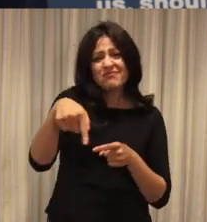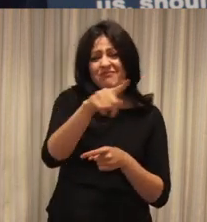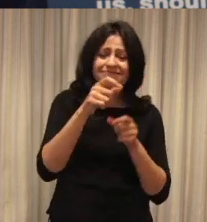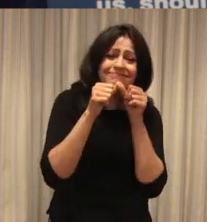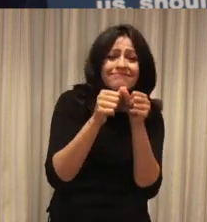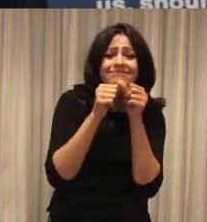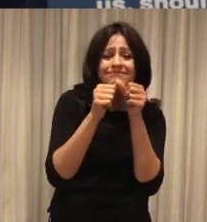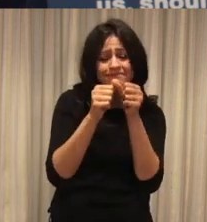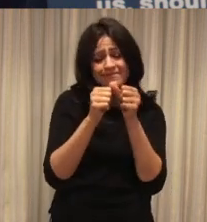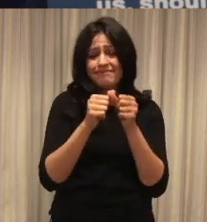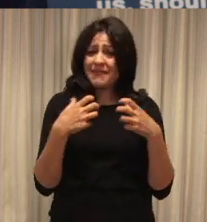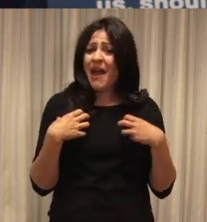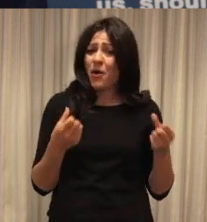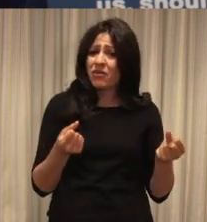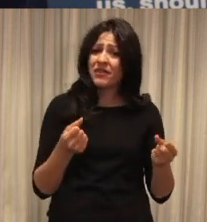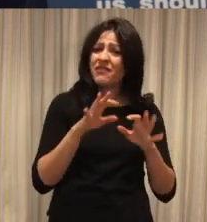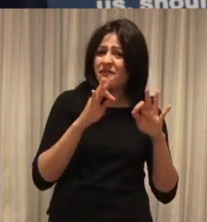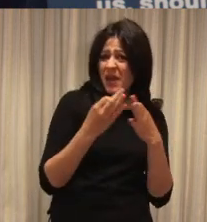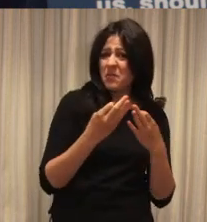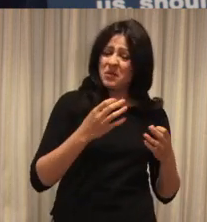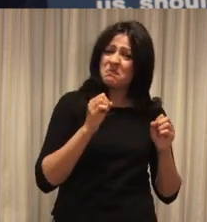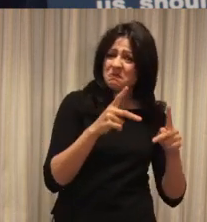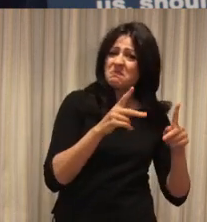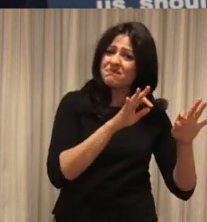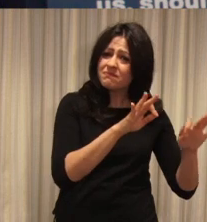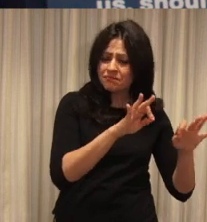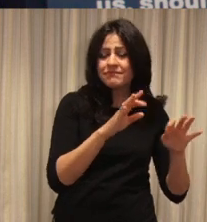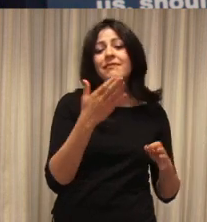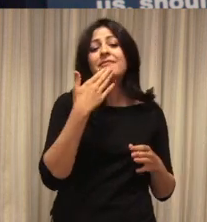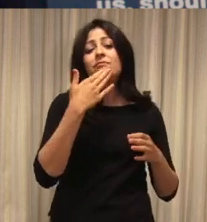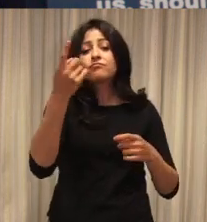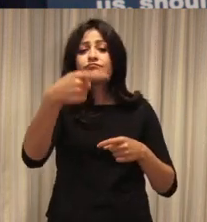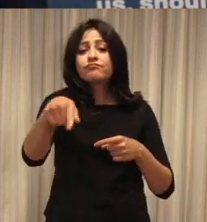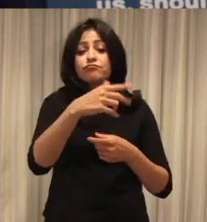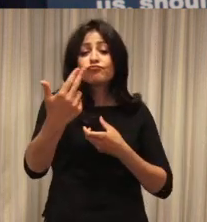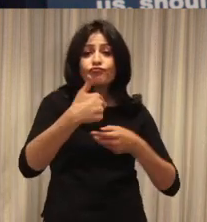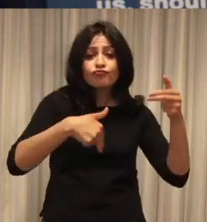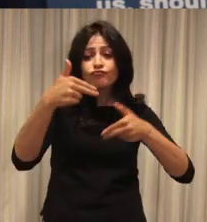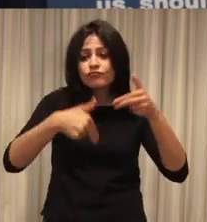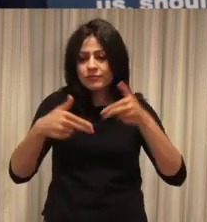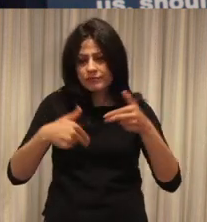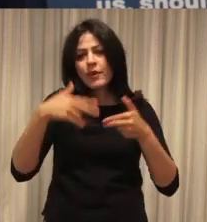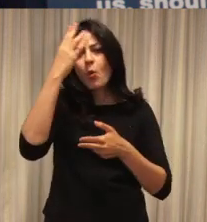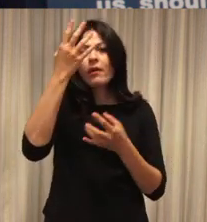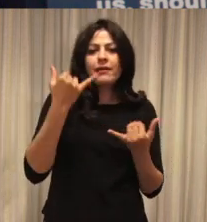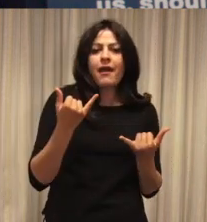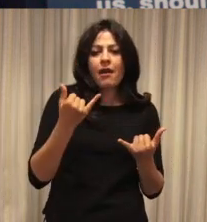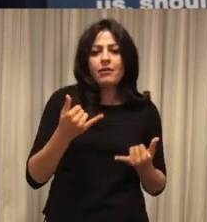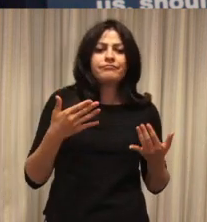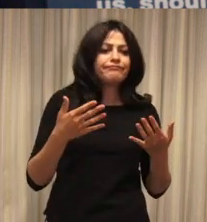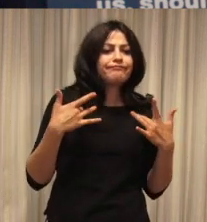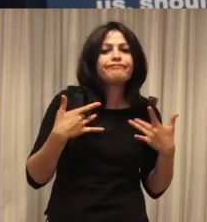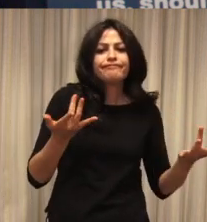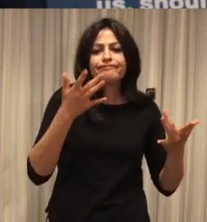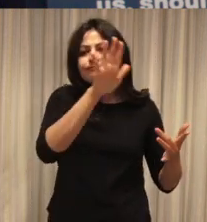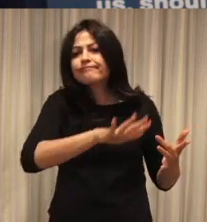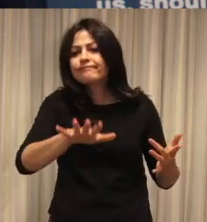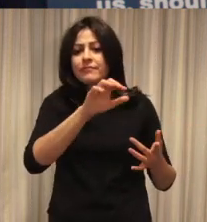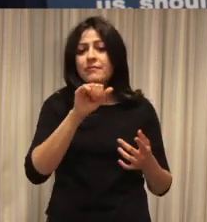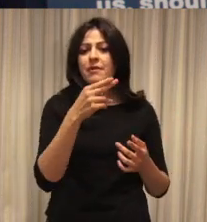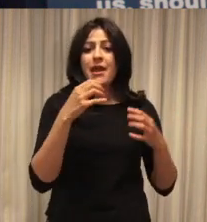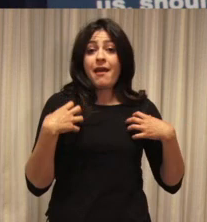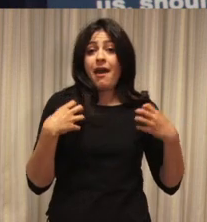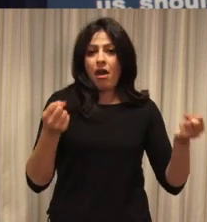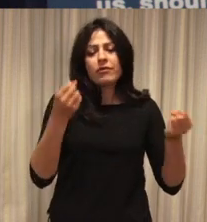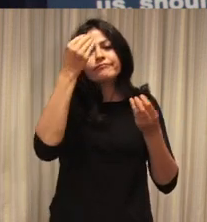here. Thanks for joining us, and we are going to have some updates on the public health situation, as well as talk about